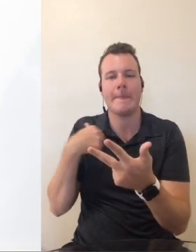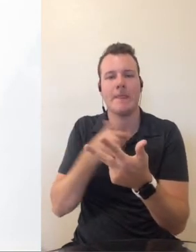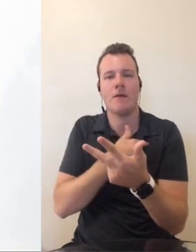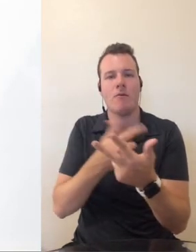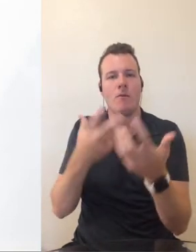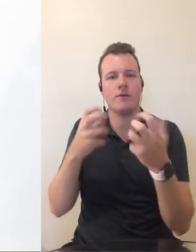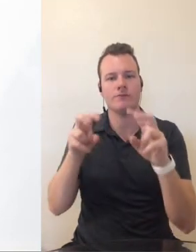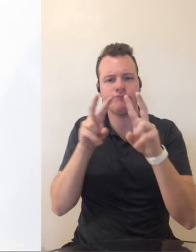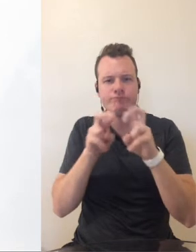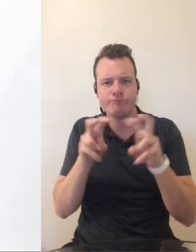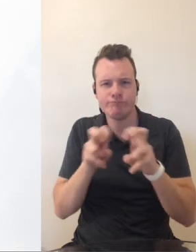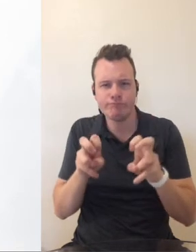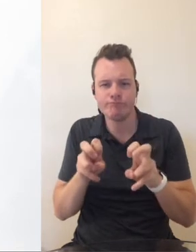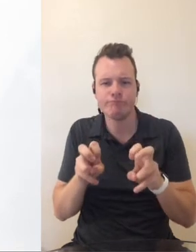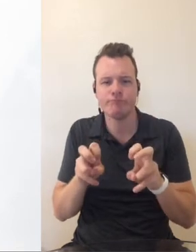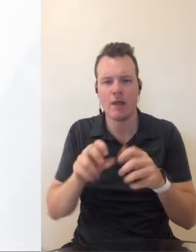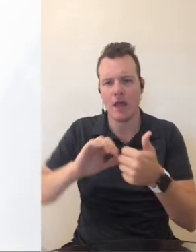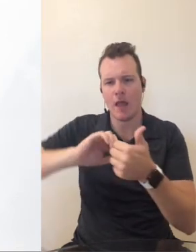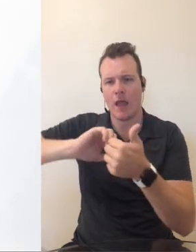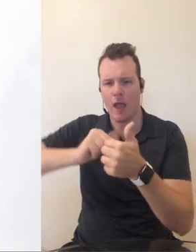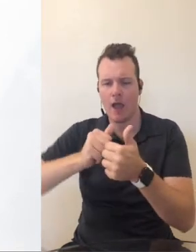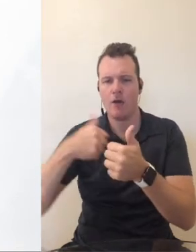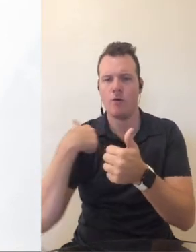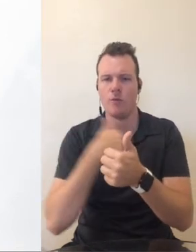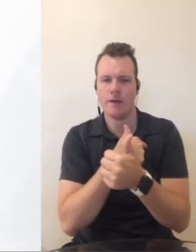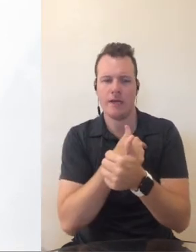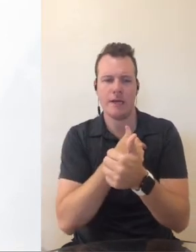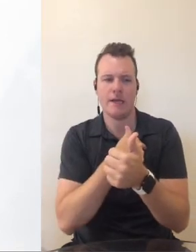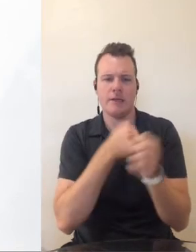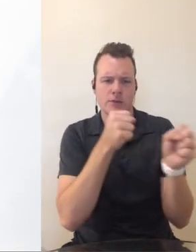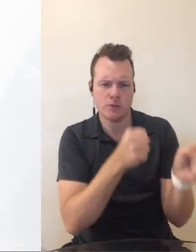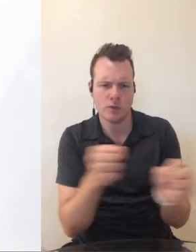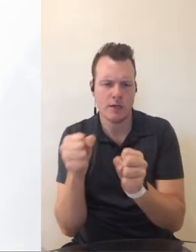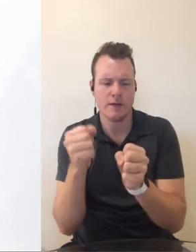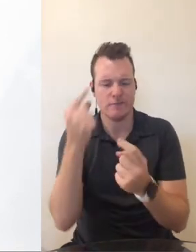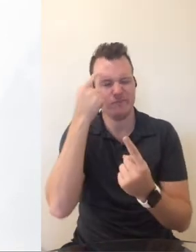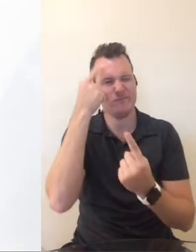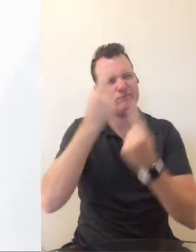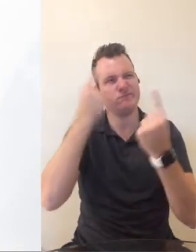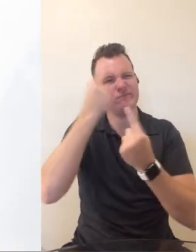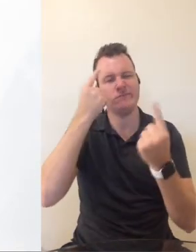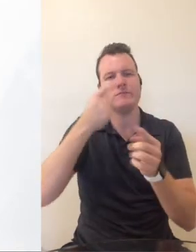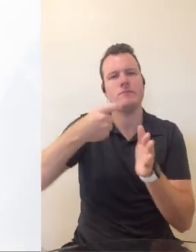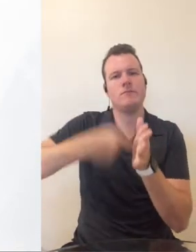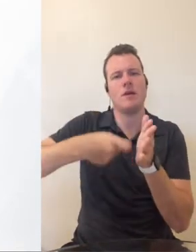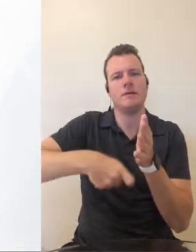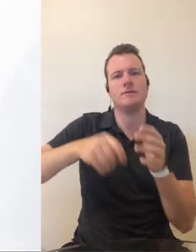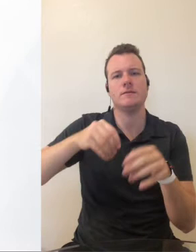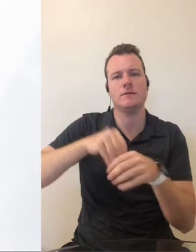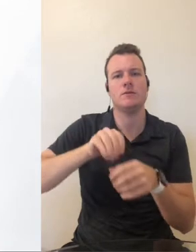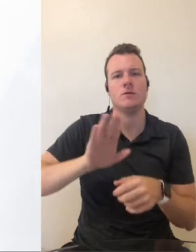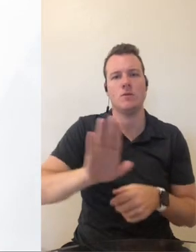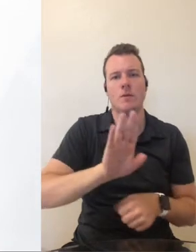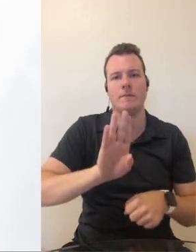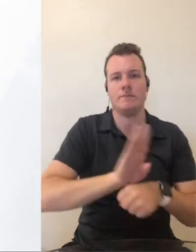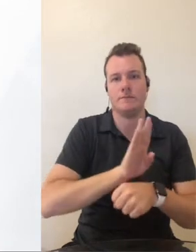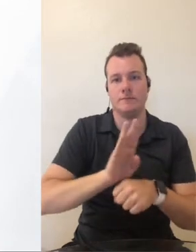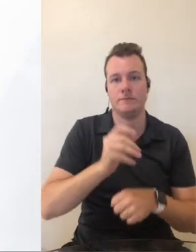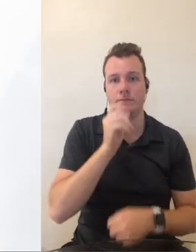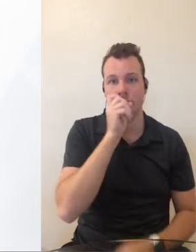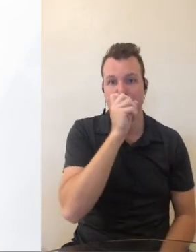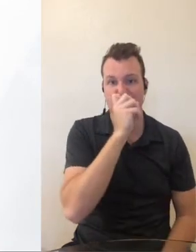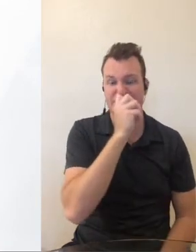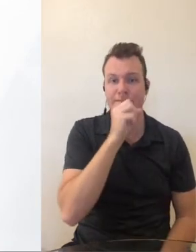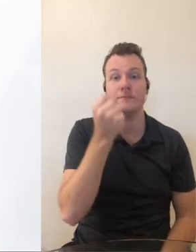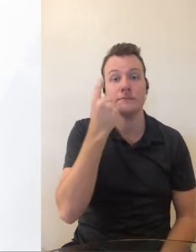them as a function of how we price, or we think about pricing in our practices, okay? Now,